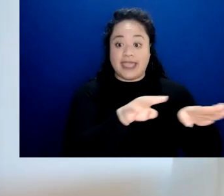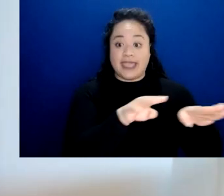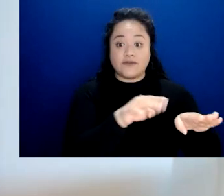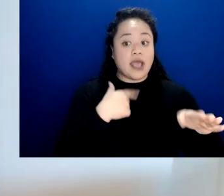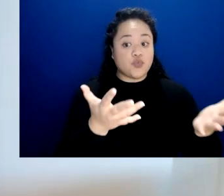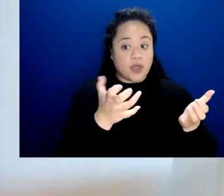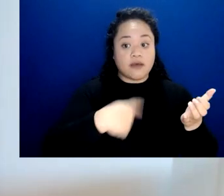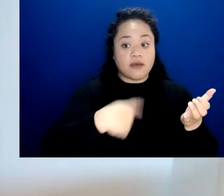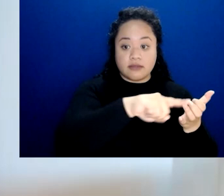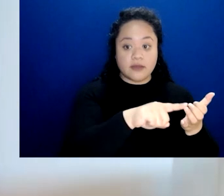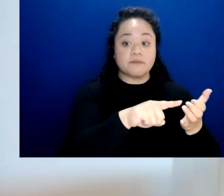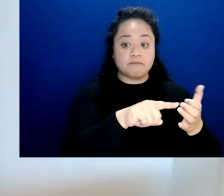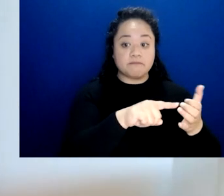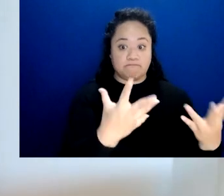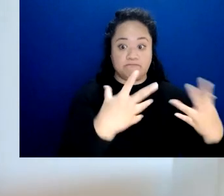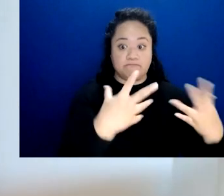I think